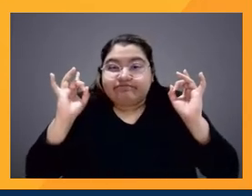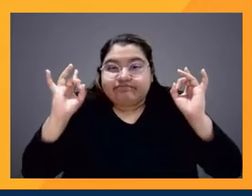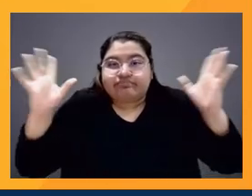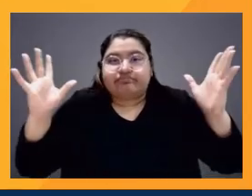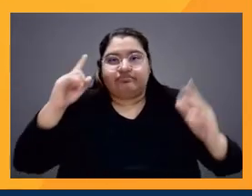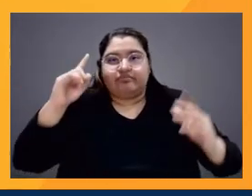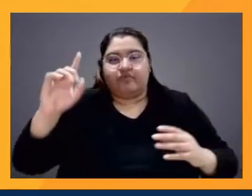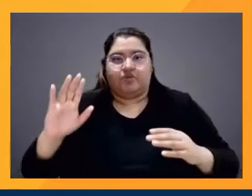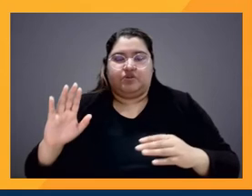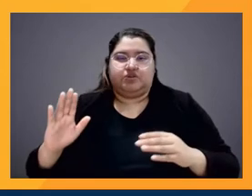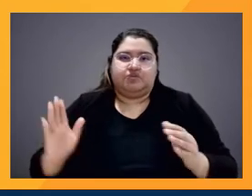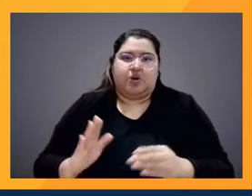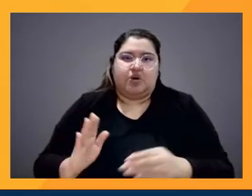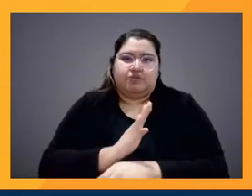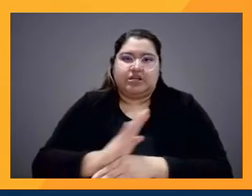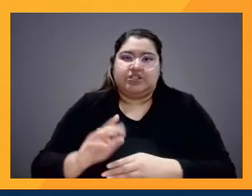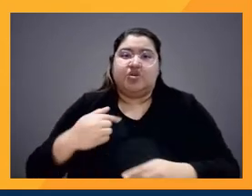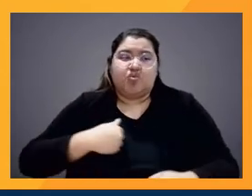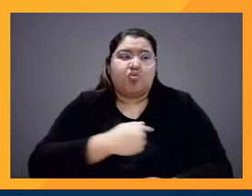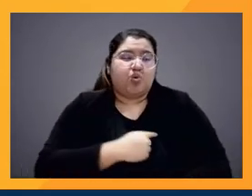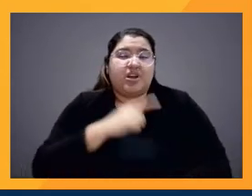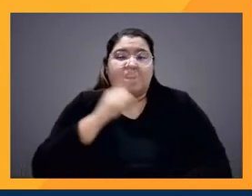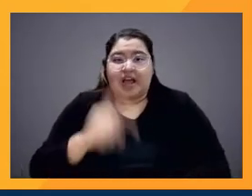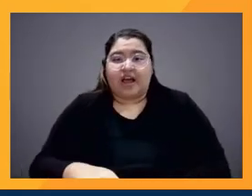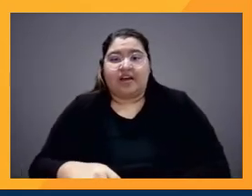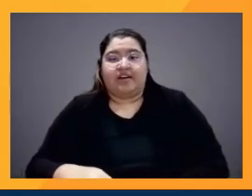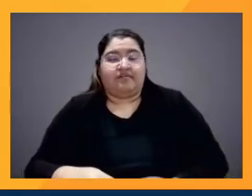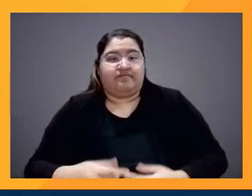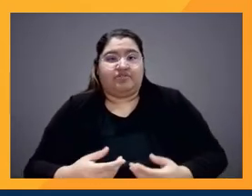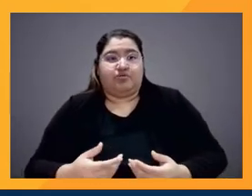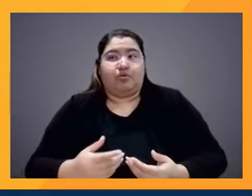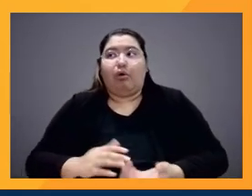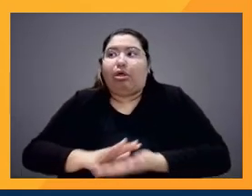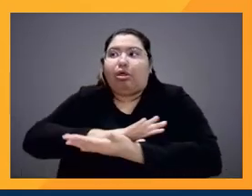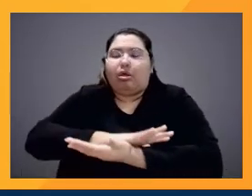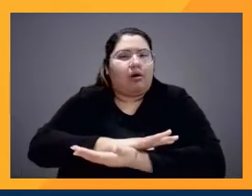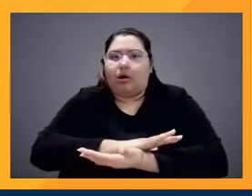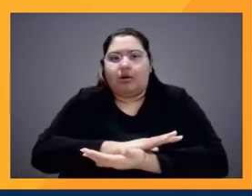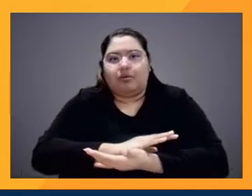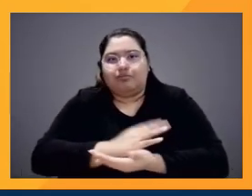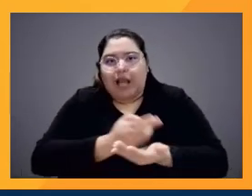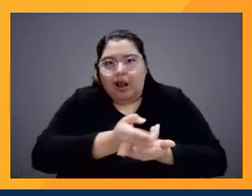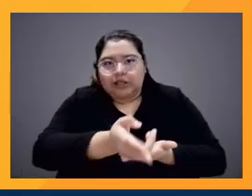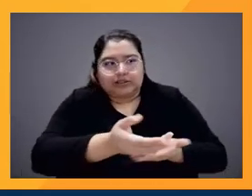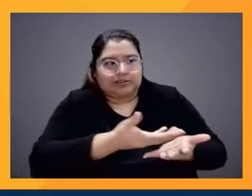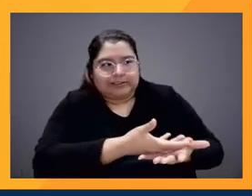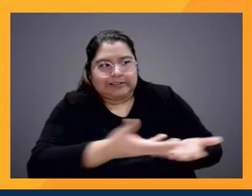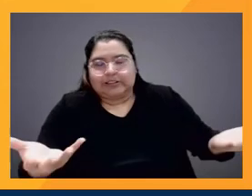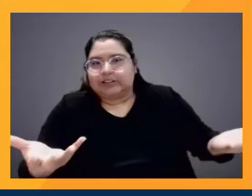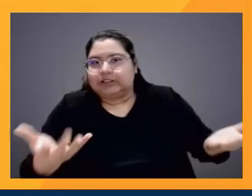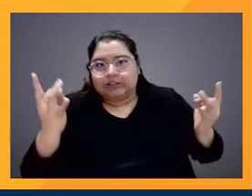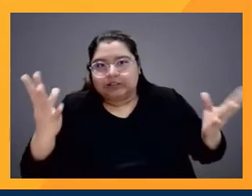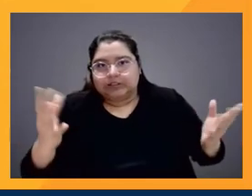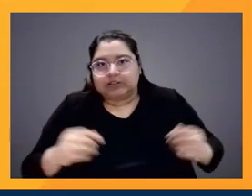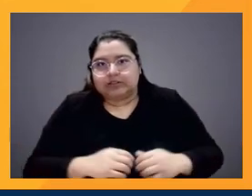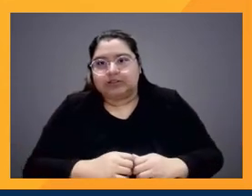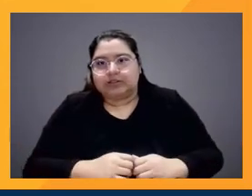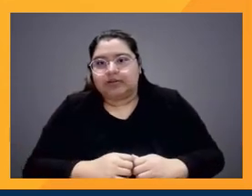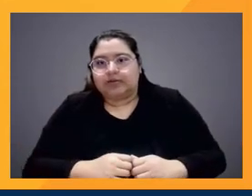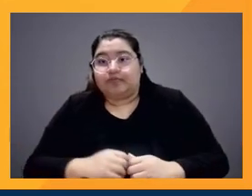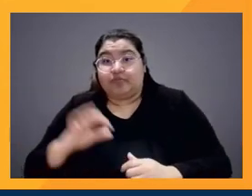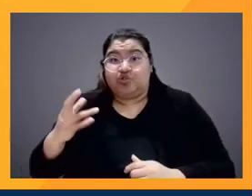The second one I'll end up opening to everyone else. Sure. No, I appreciate that. So, again, I really want to